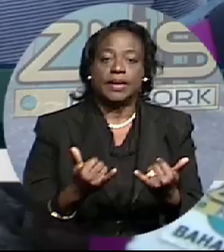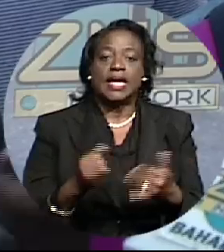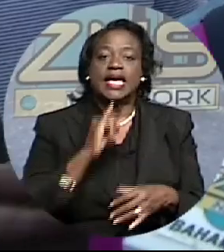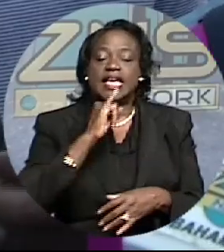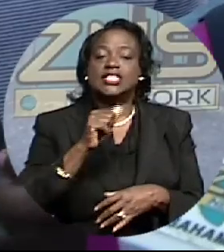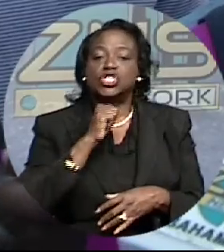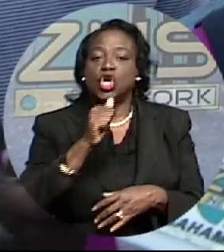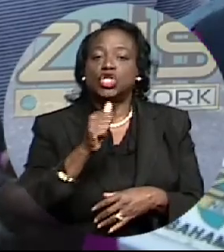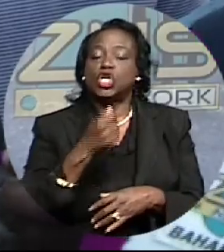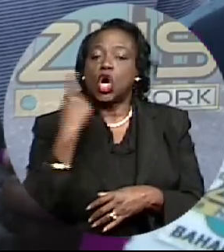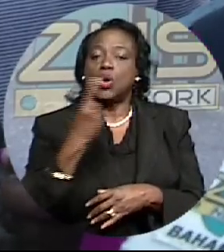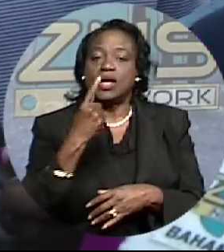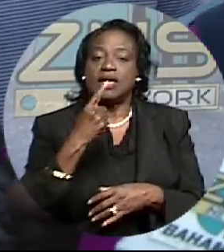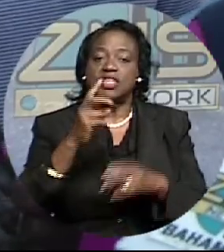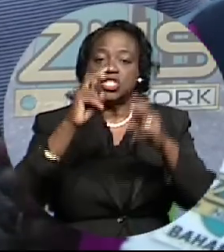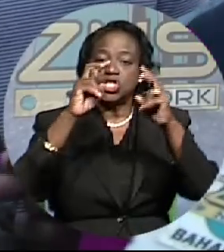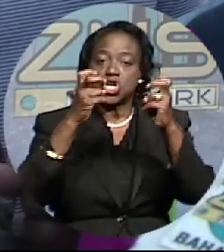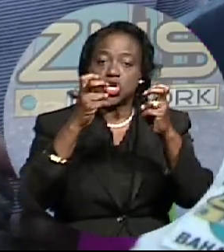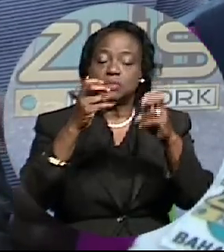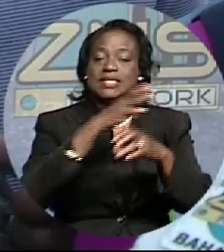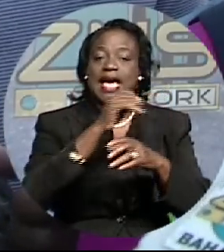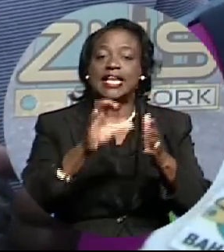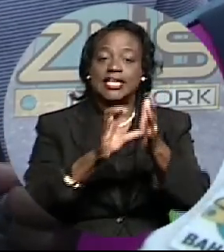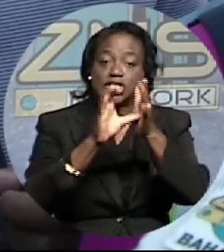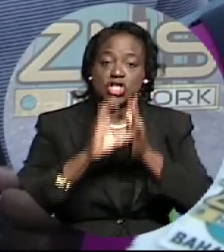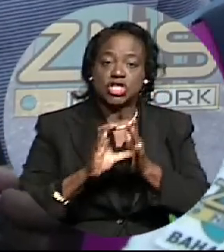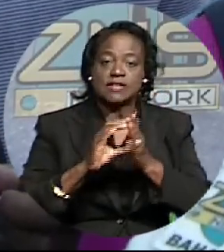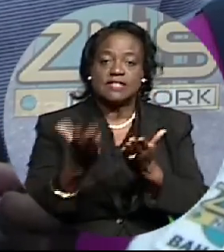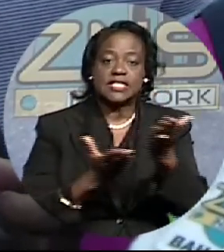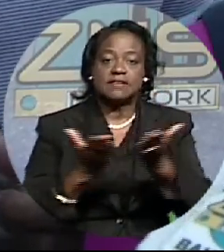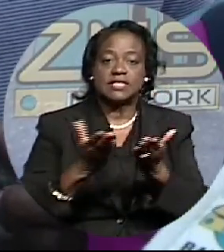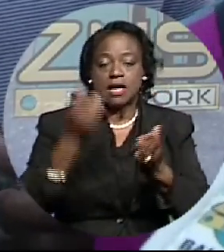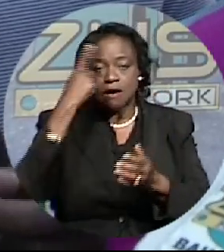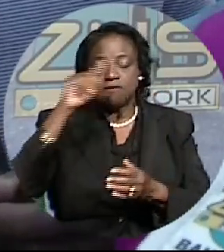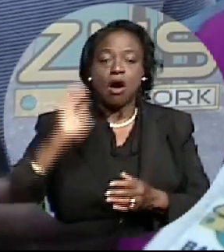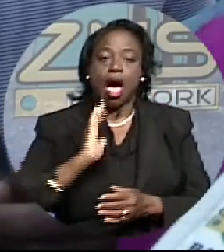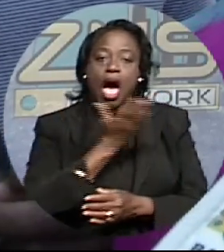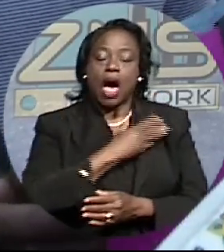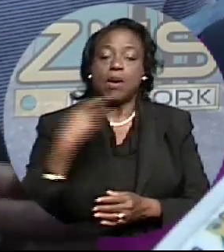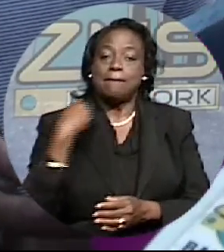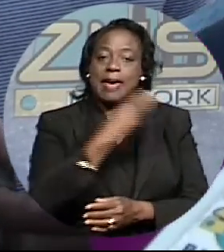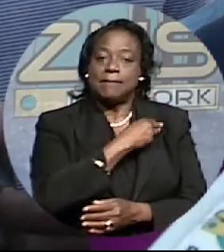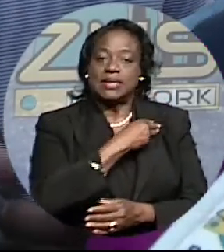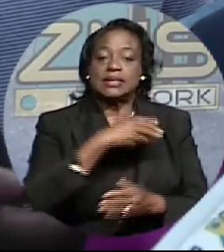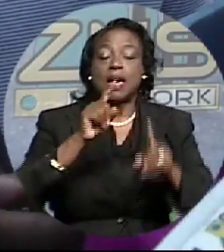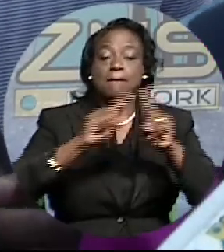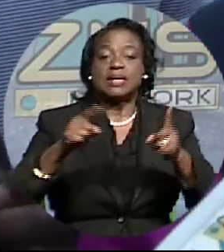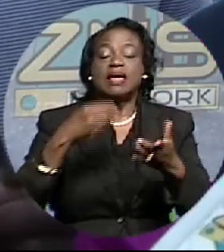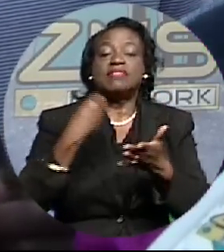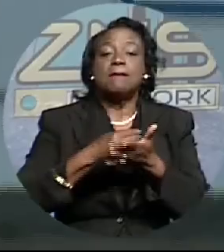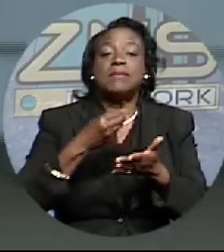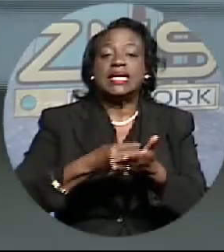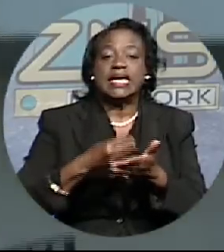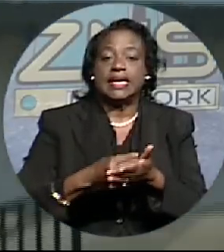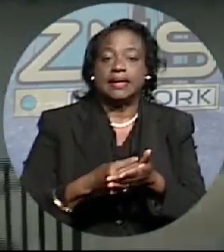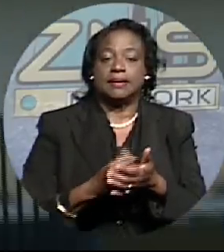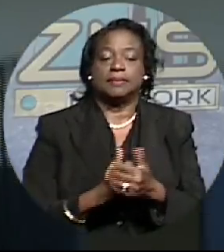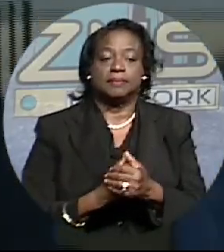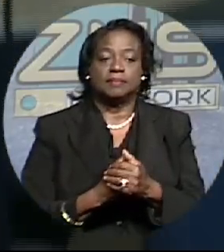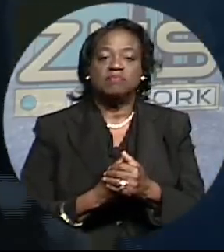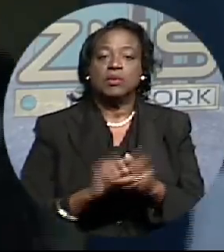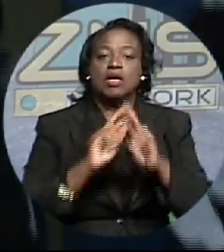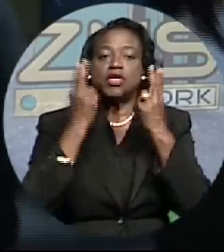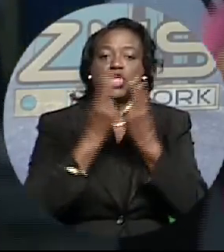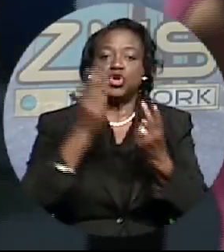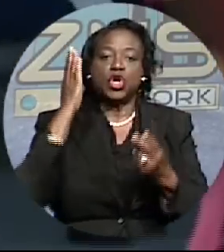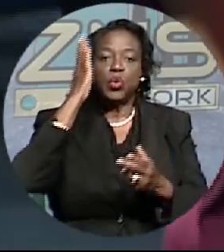not only the terms and conditions of service for our members, but the salaries and the benefits, their money. The union will be holding